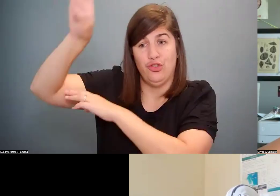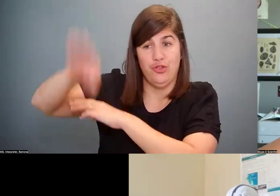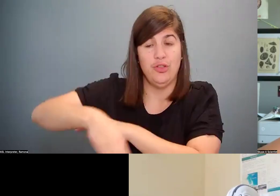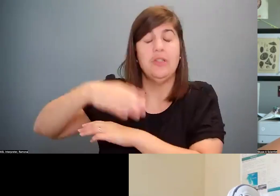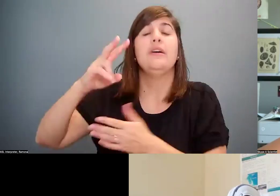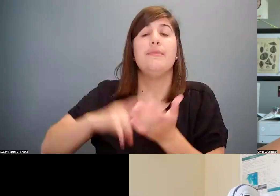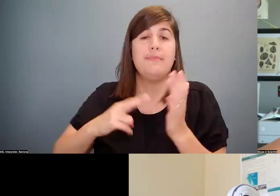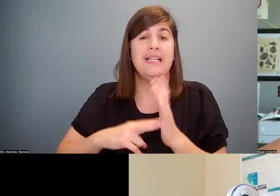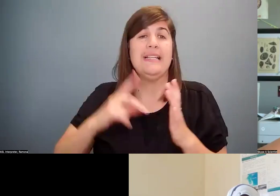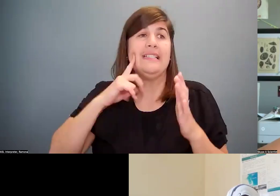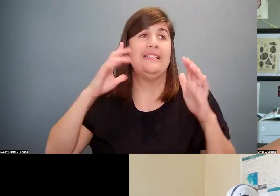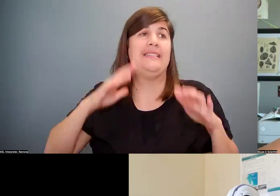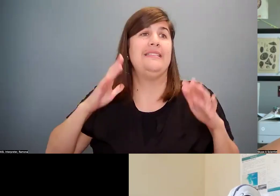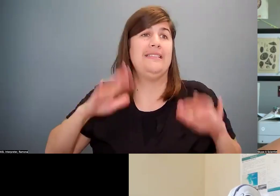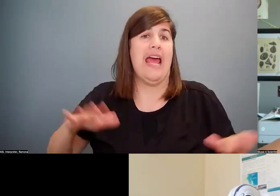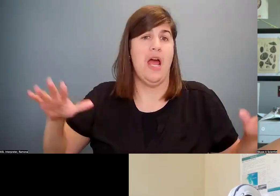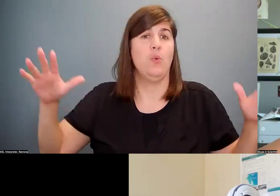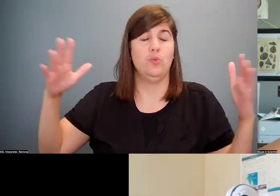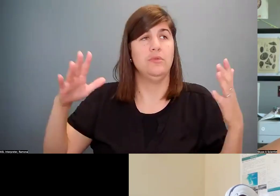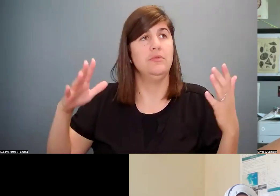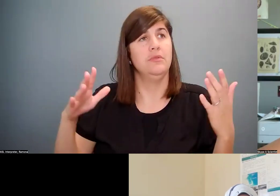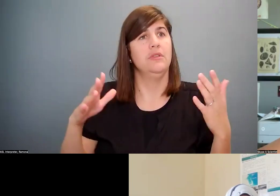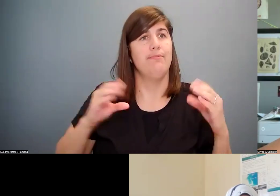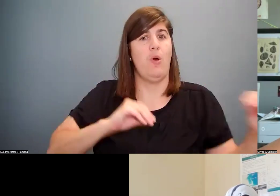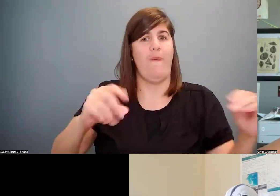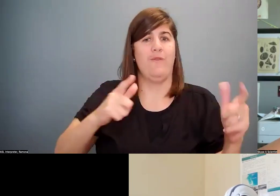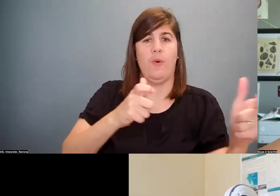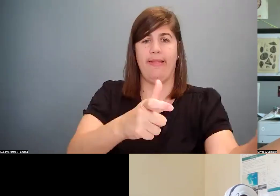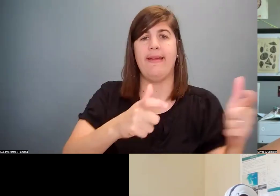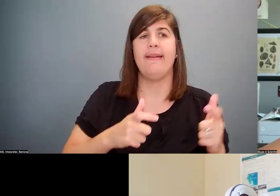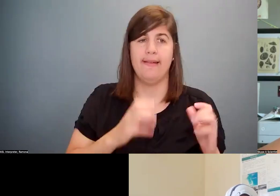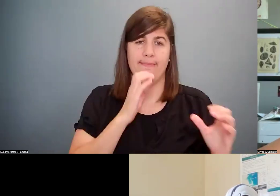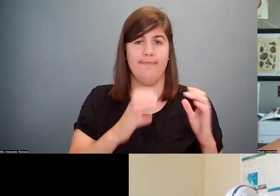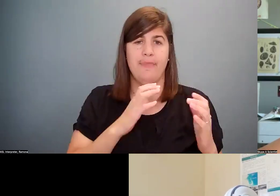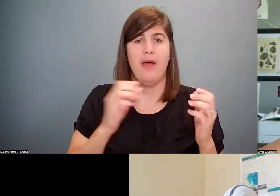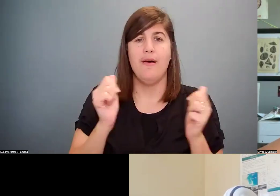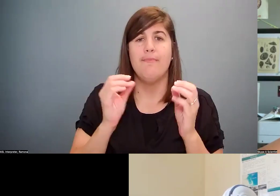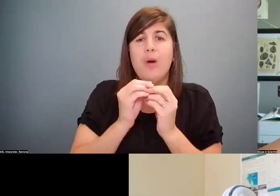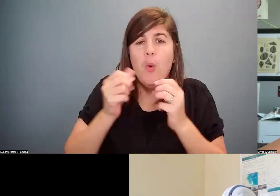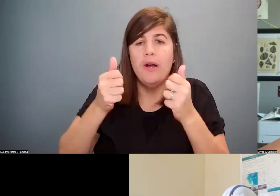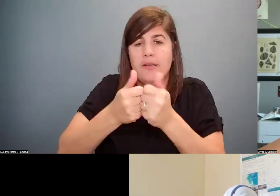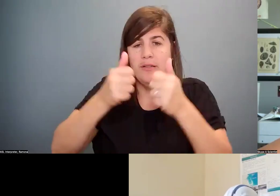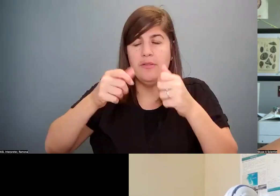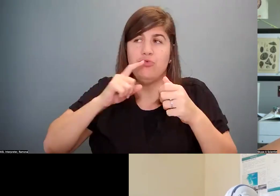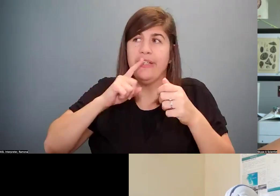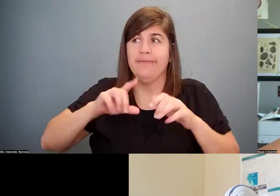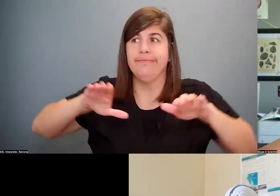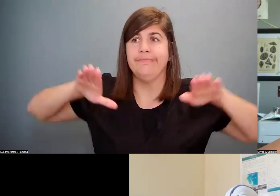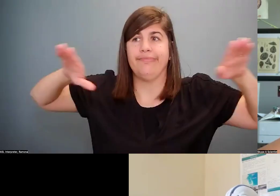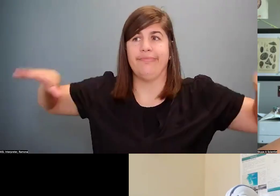the surface of the water. So it's a great way for whales to communicate over longer distances. They can scare fish away with the